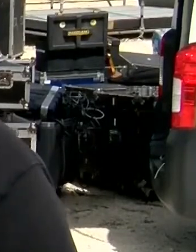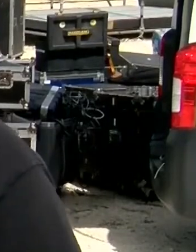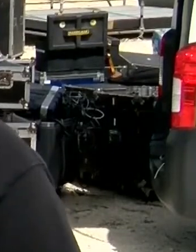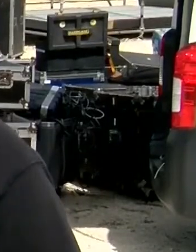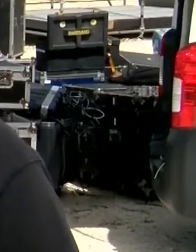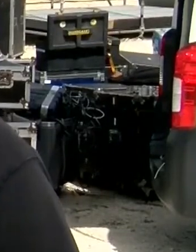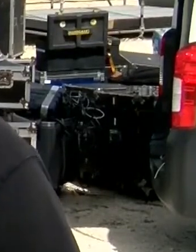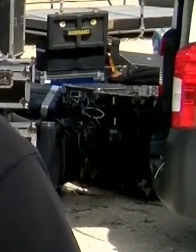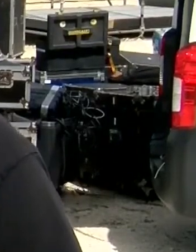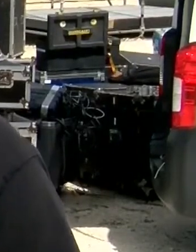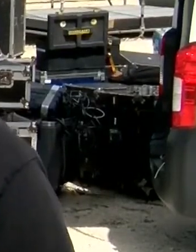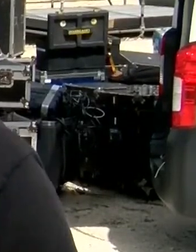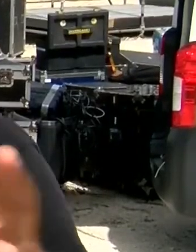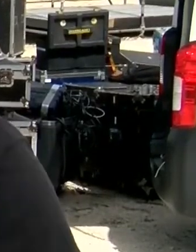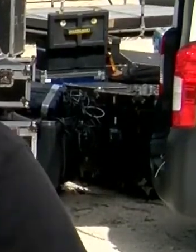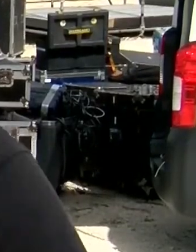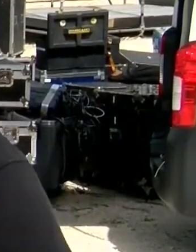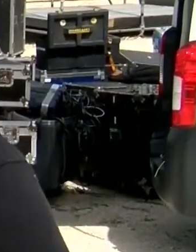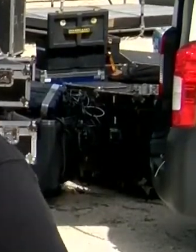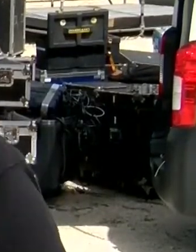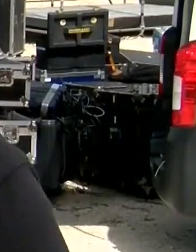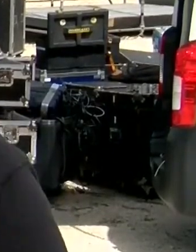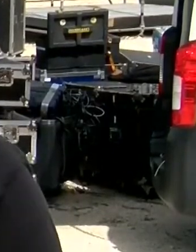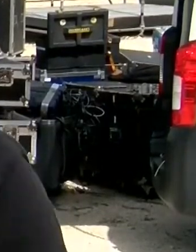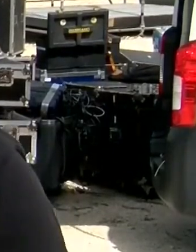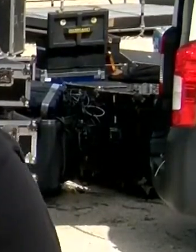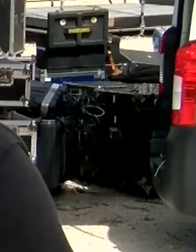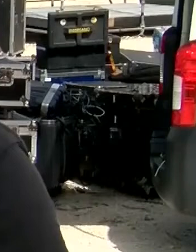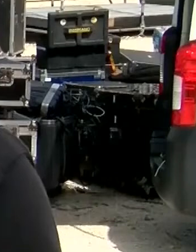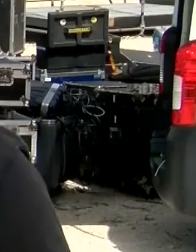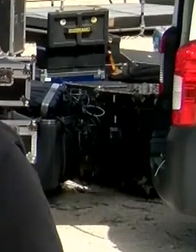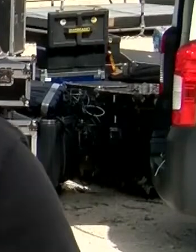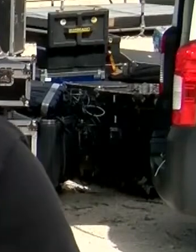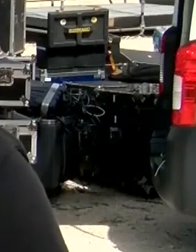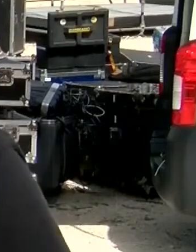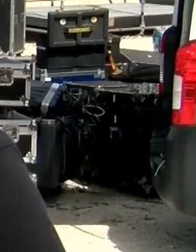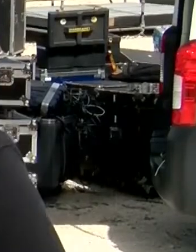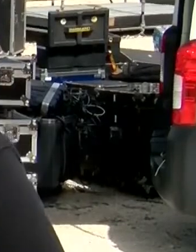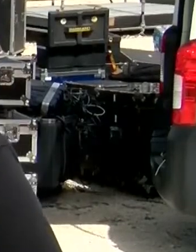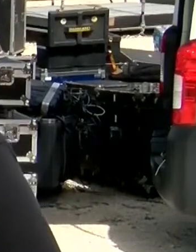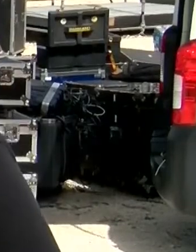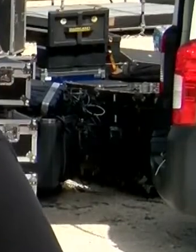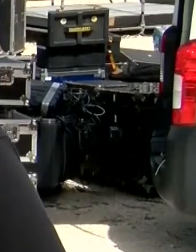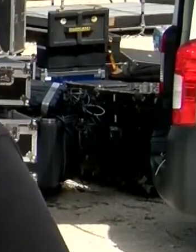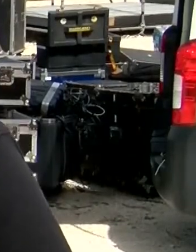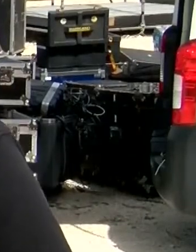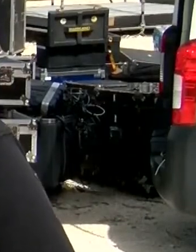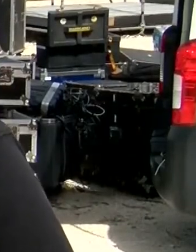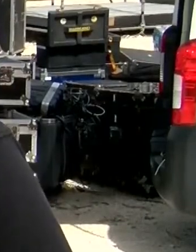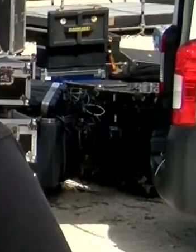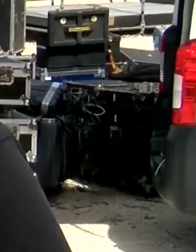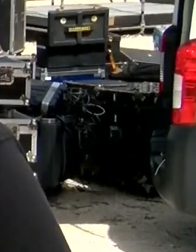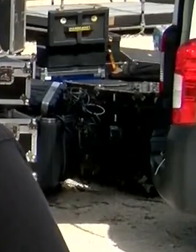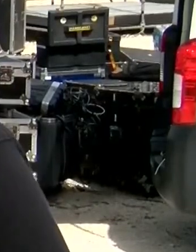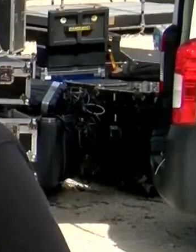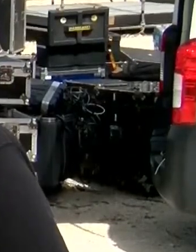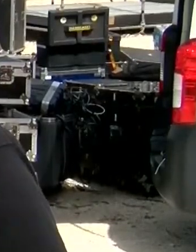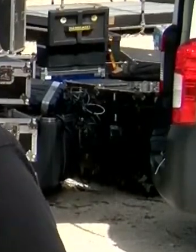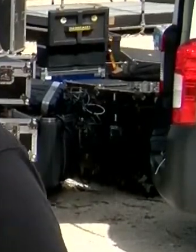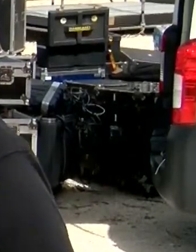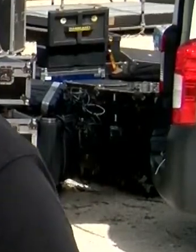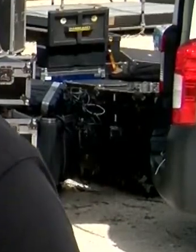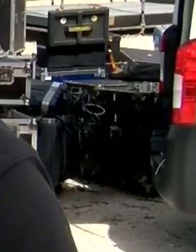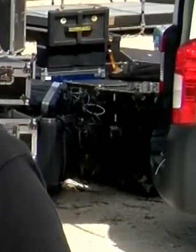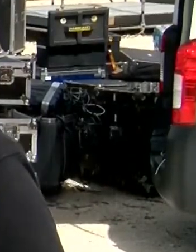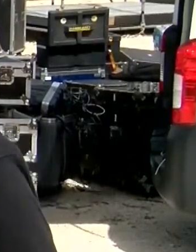other sites, you will see there's still a lot of bush because the site isn't updated. But it is always